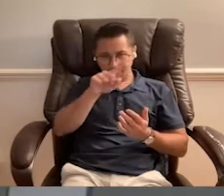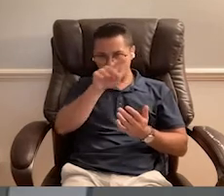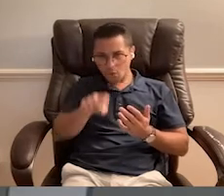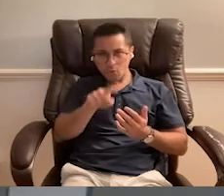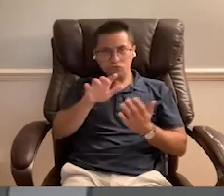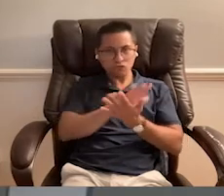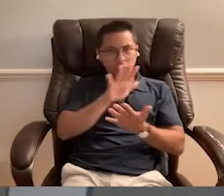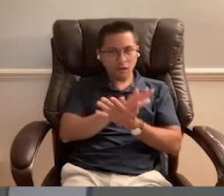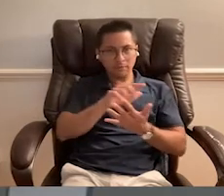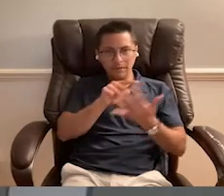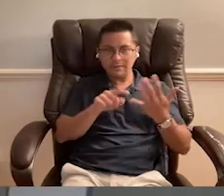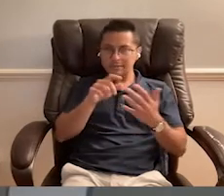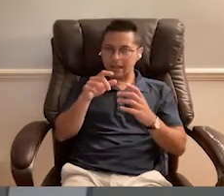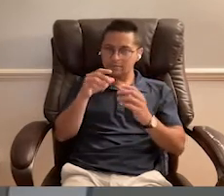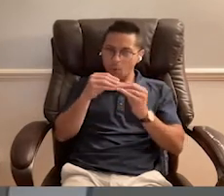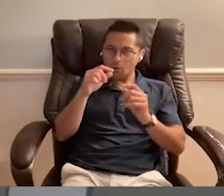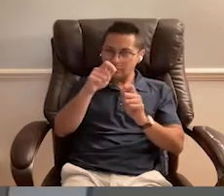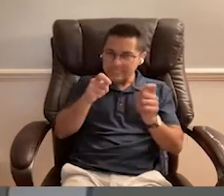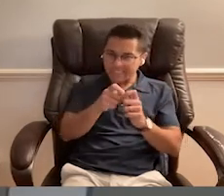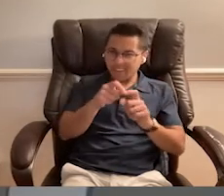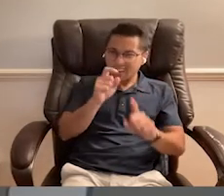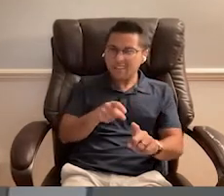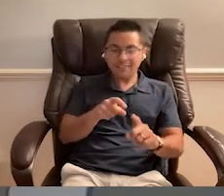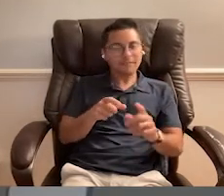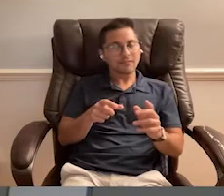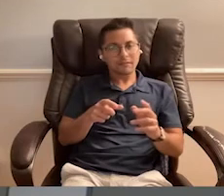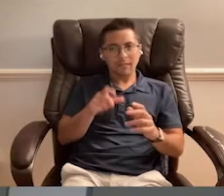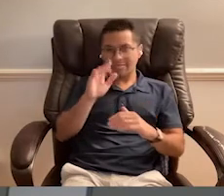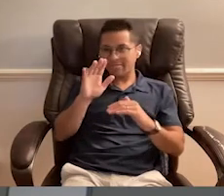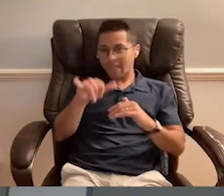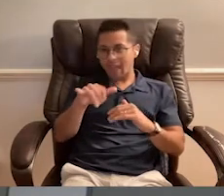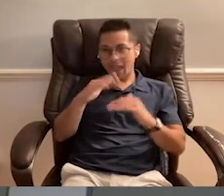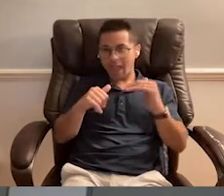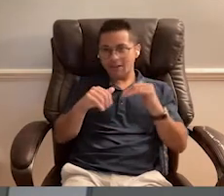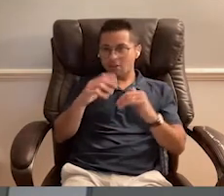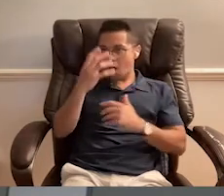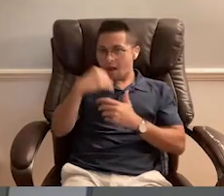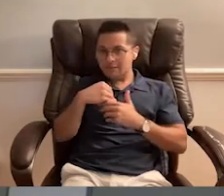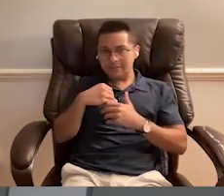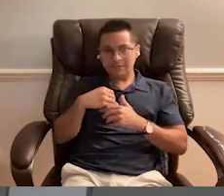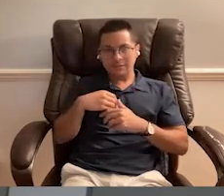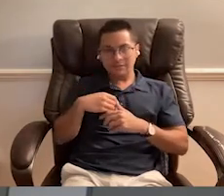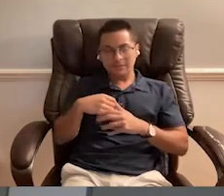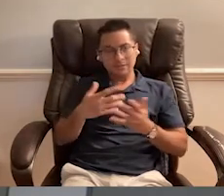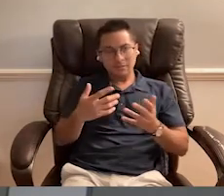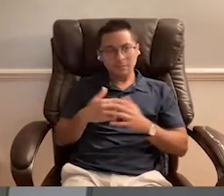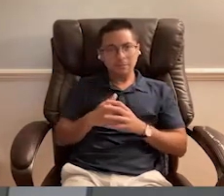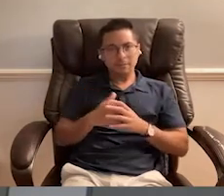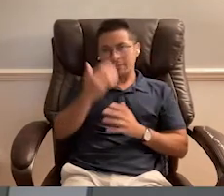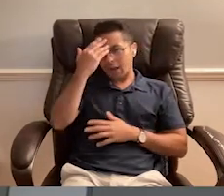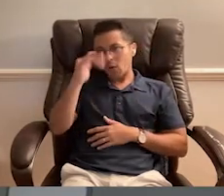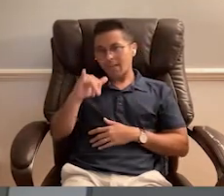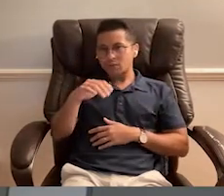I don't recall seeing anything in these documents that was more specific than autism. I